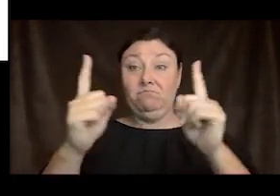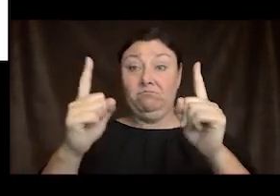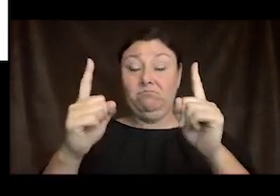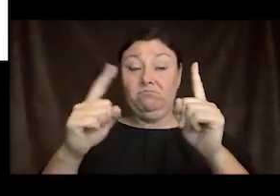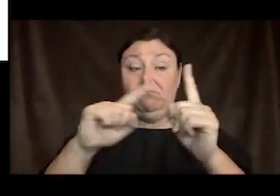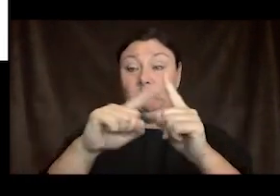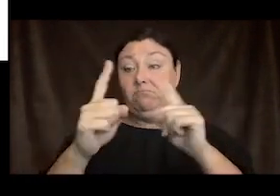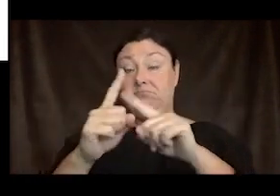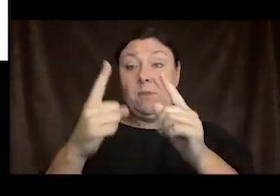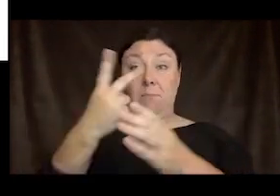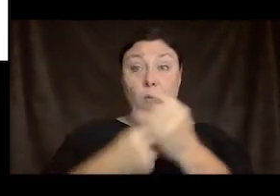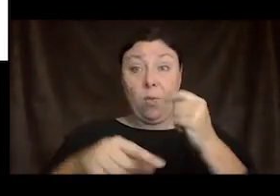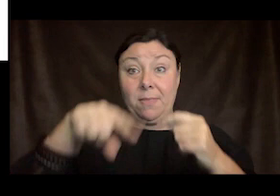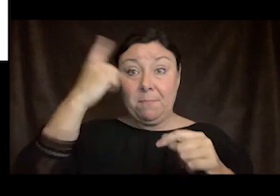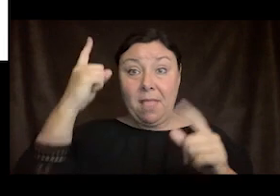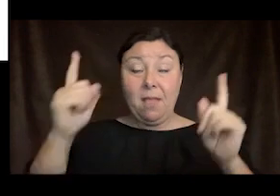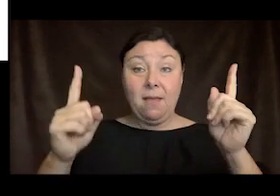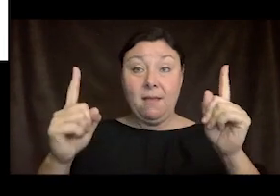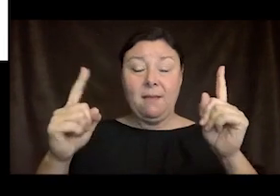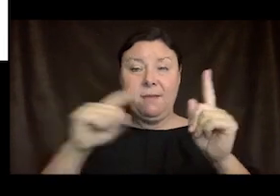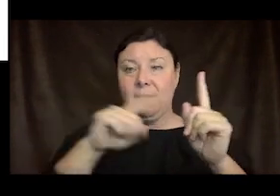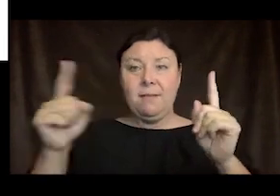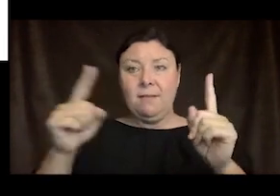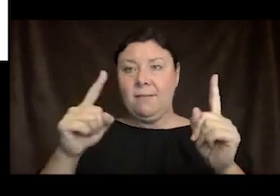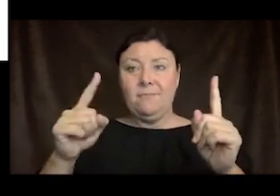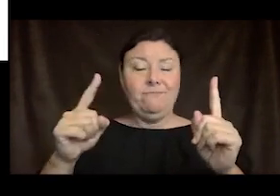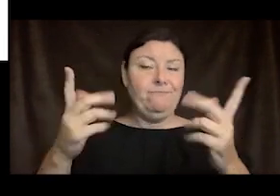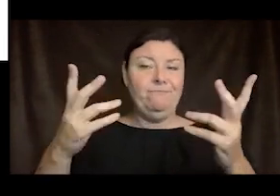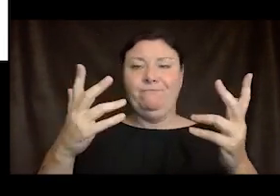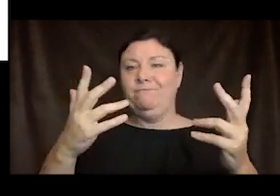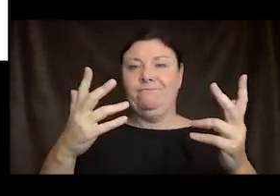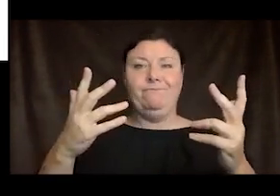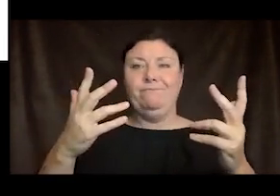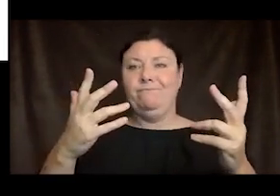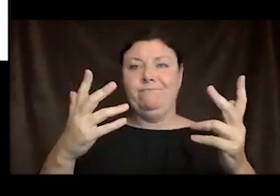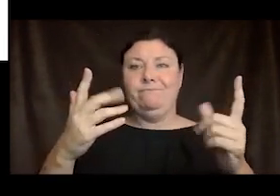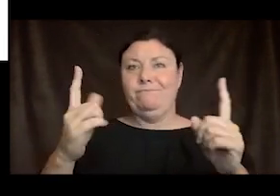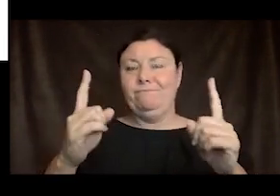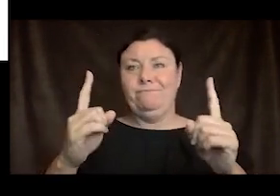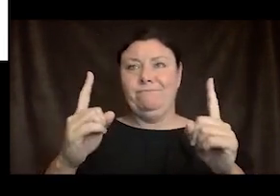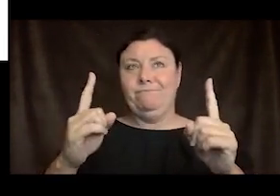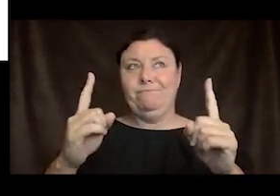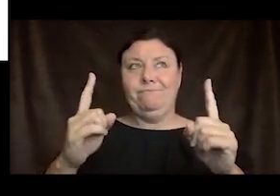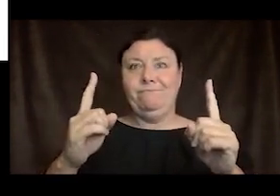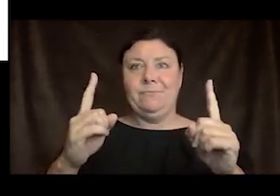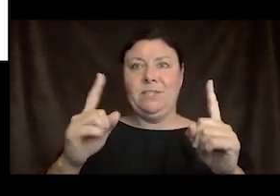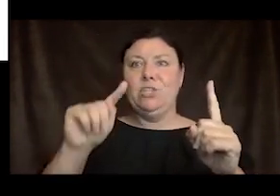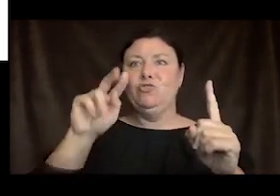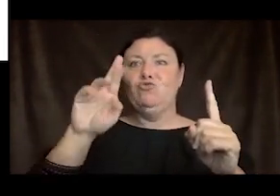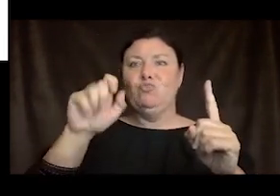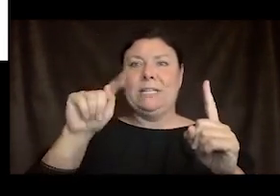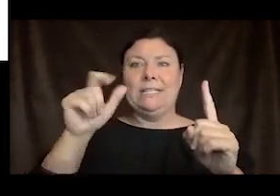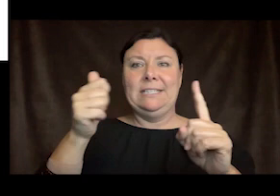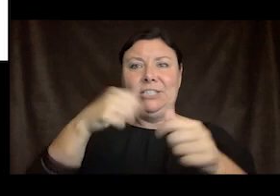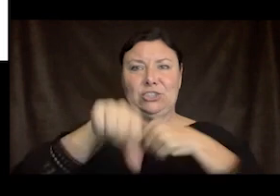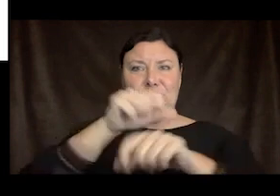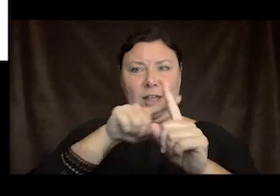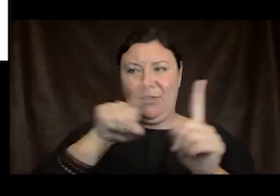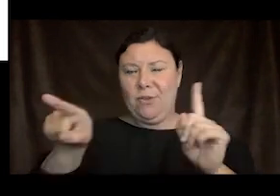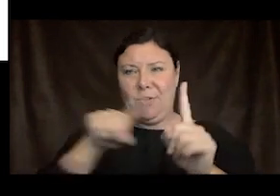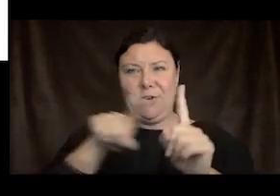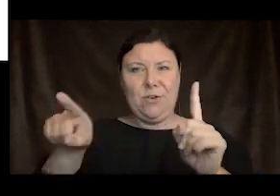other in ways that you might see maybe a white person treating them, or from the system, the